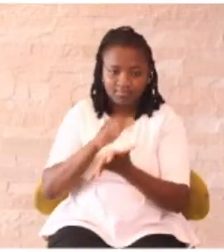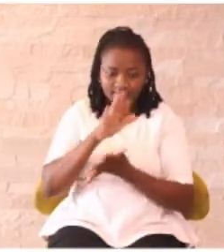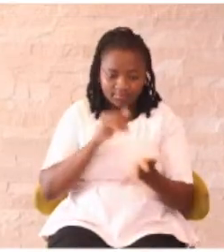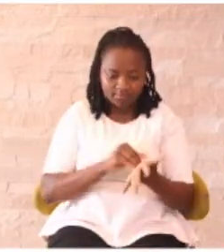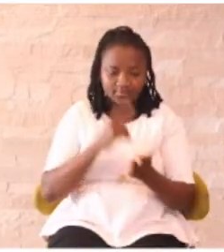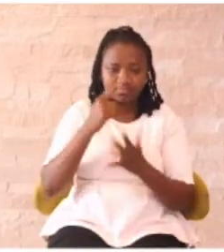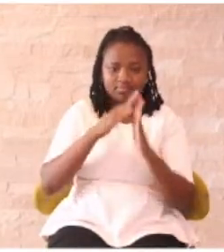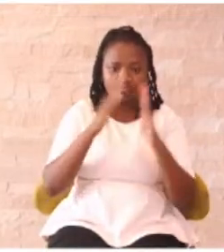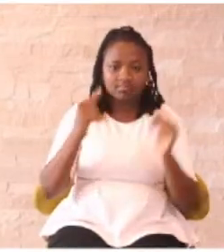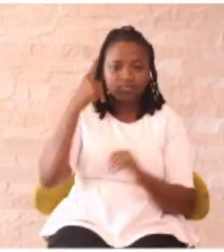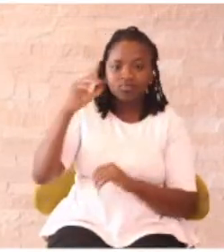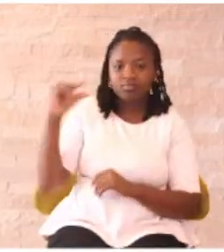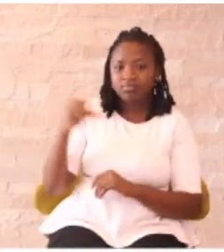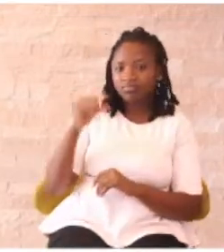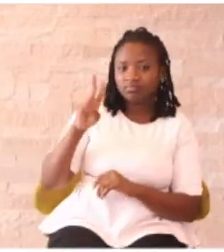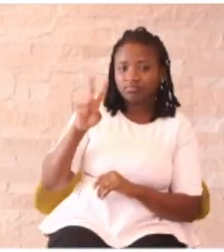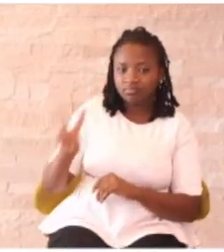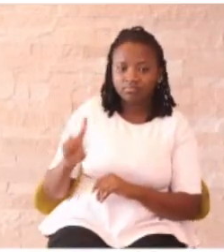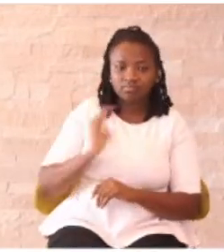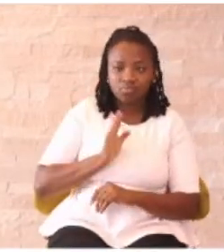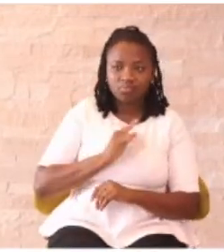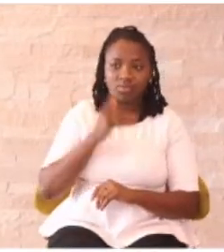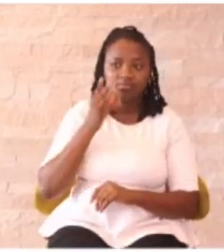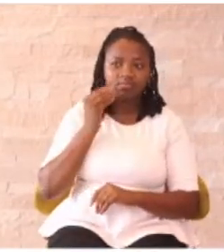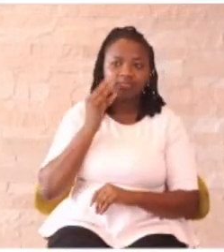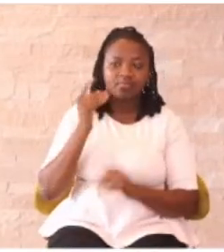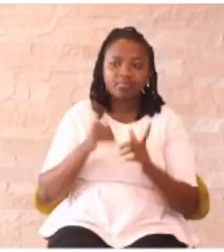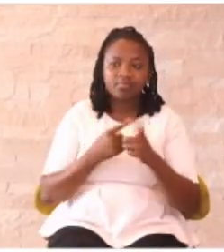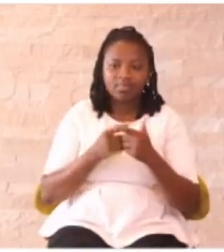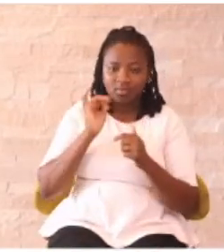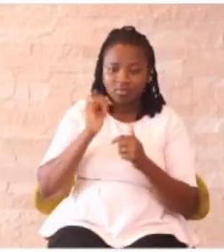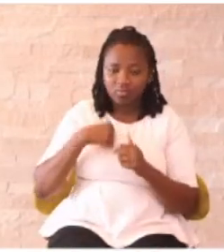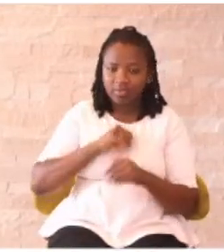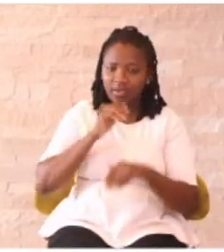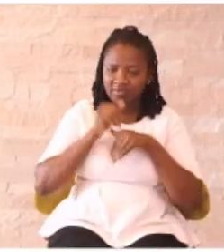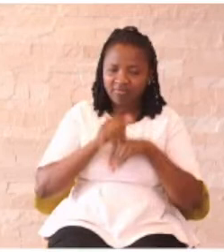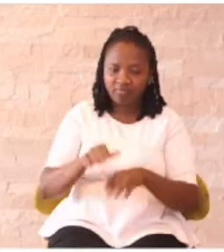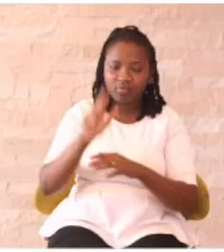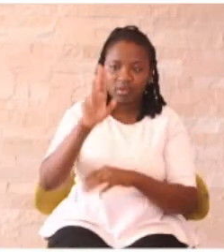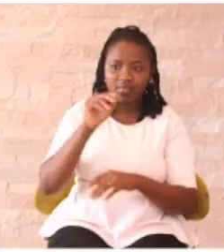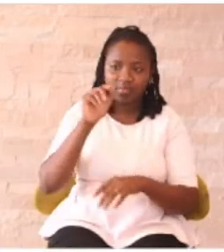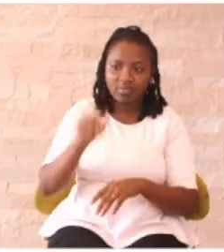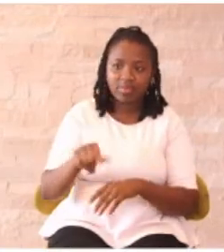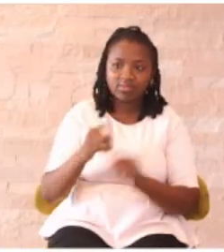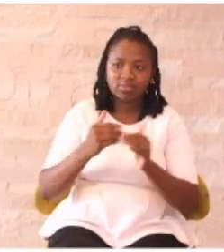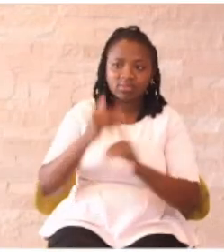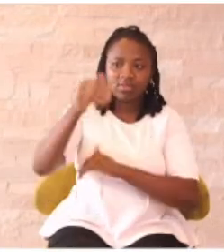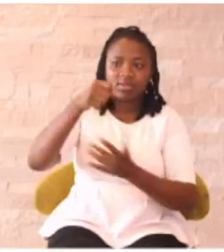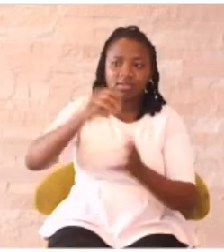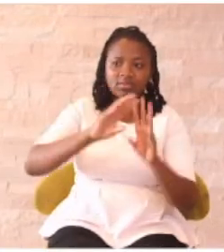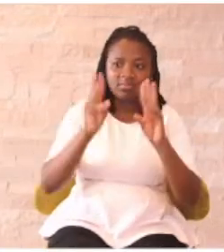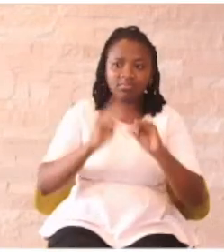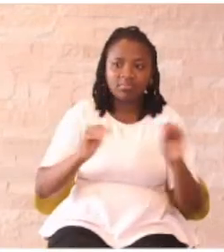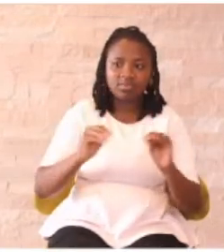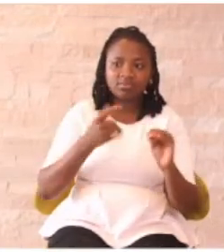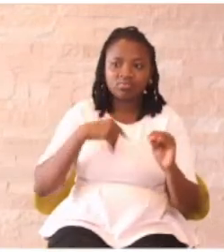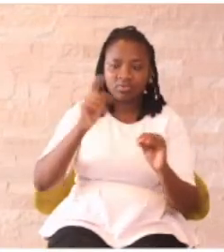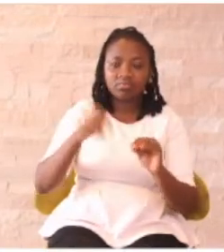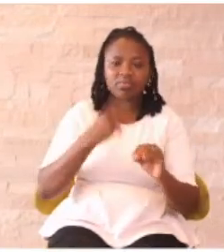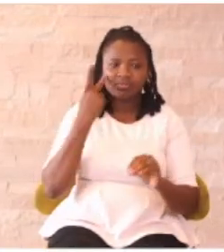was integrated in the report. And we are closely following up on that. As soon as the next budget will be ready, we shall be on the